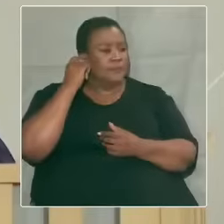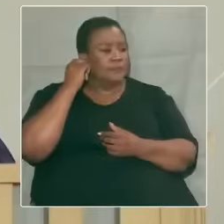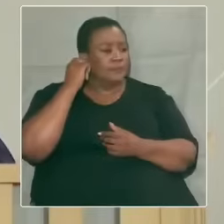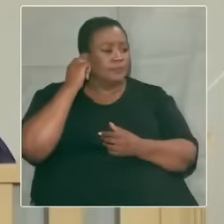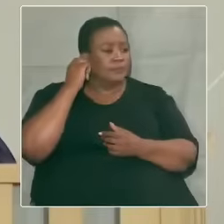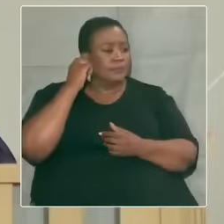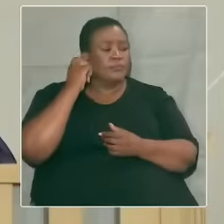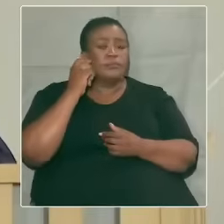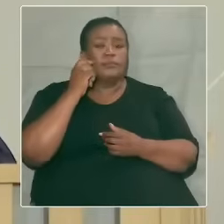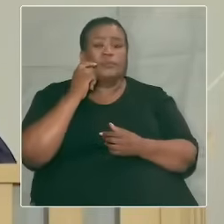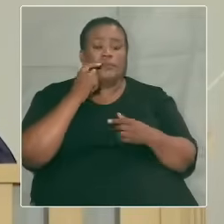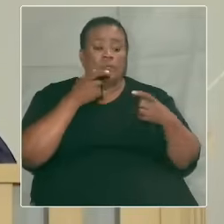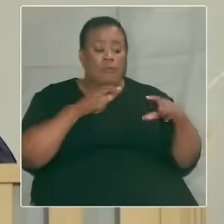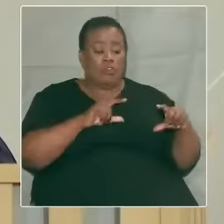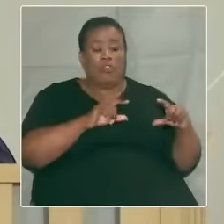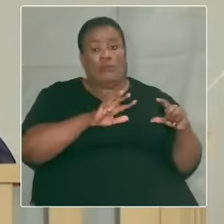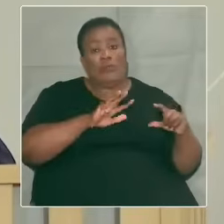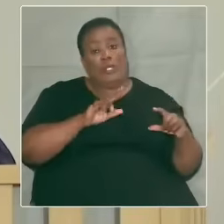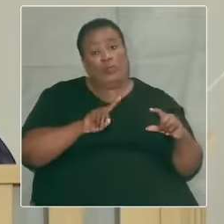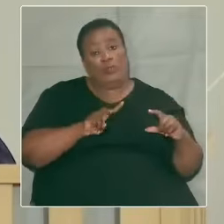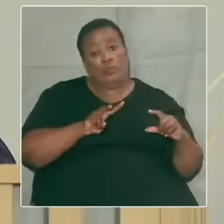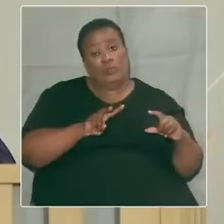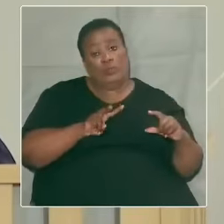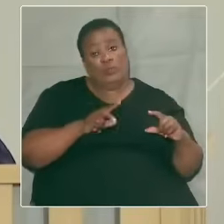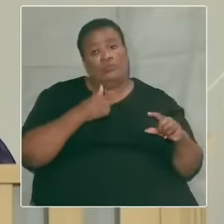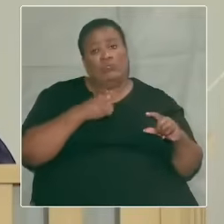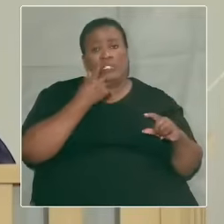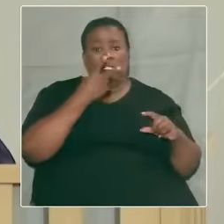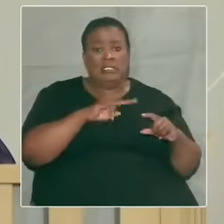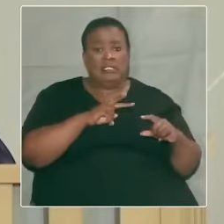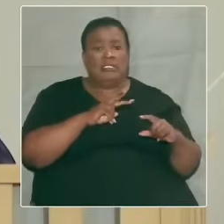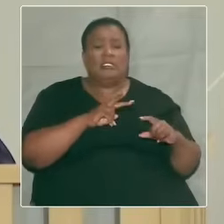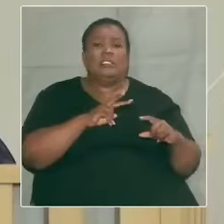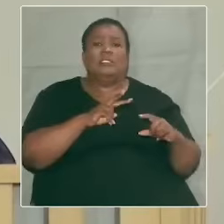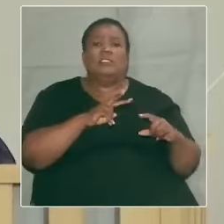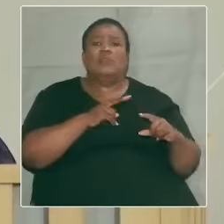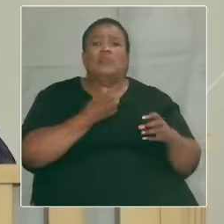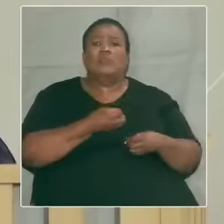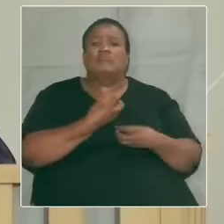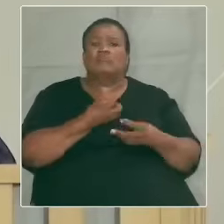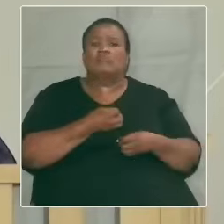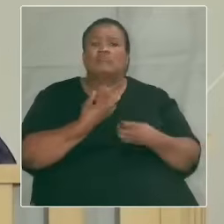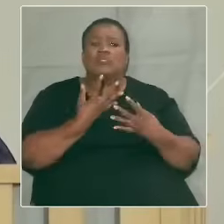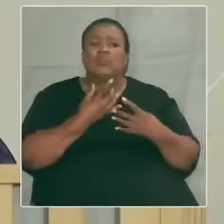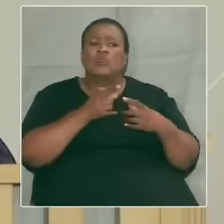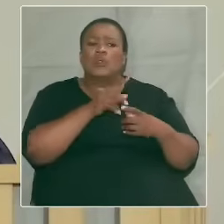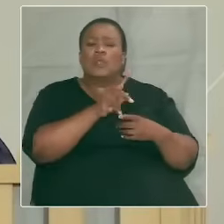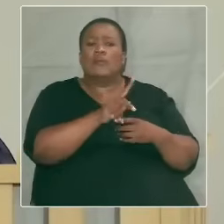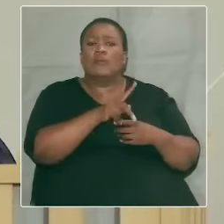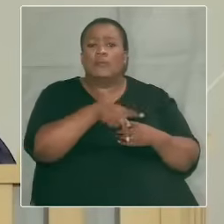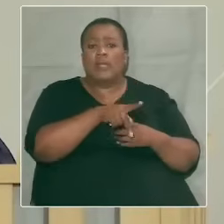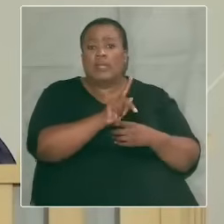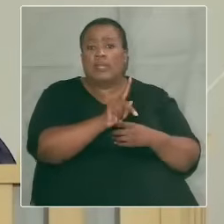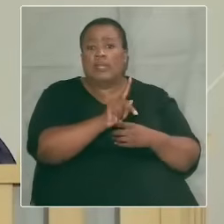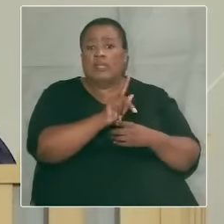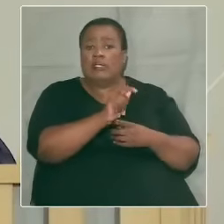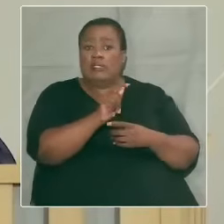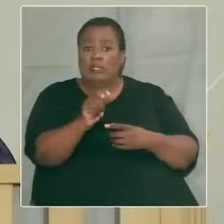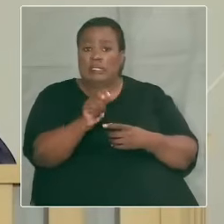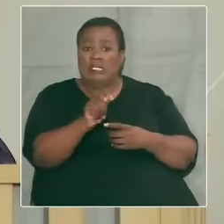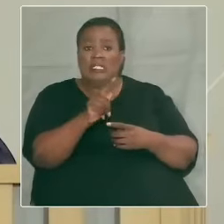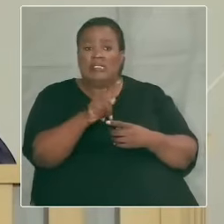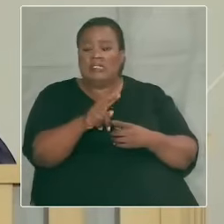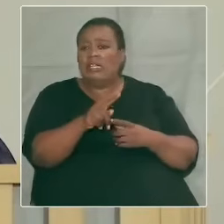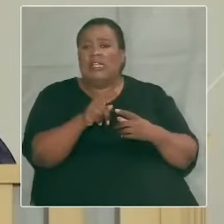On paragraph 92, I'm saying that the narrative that the PKTT was not effective is completely